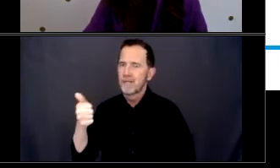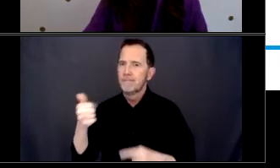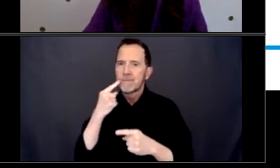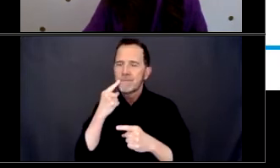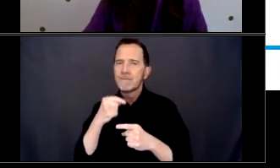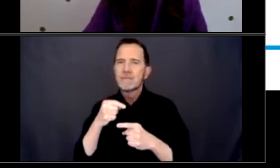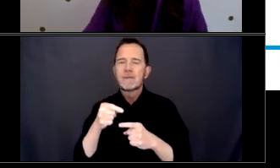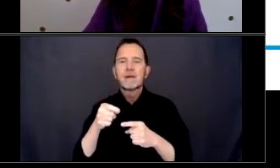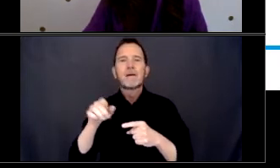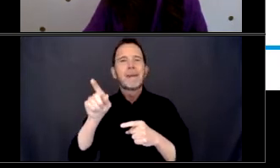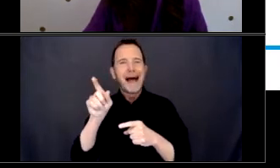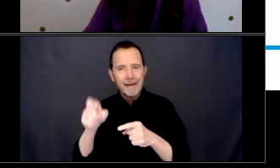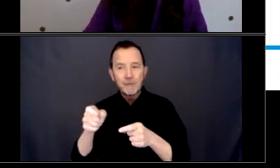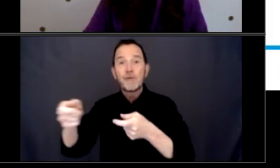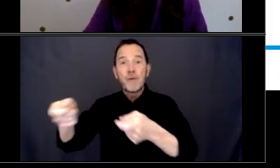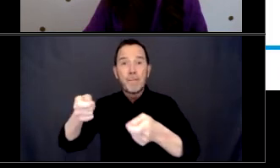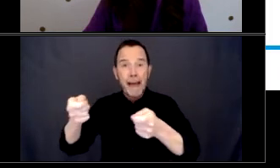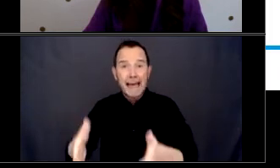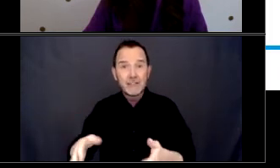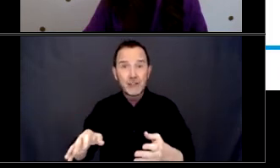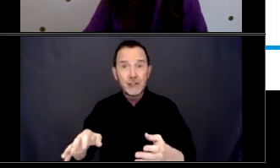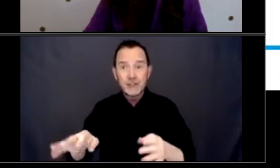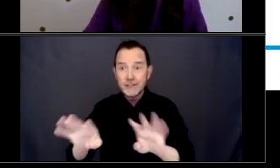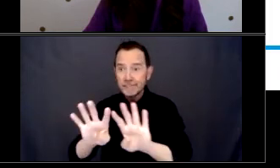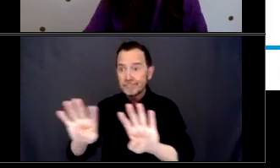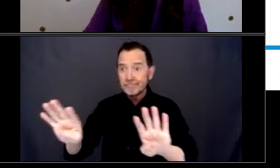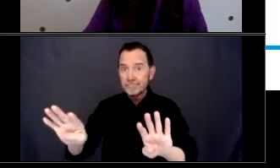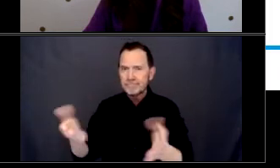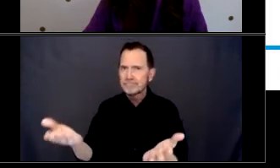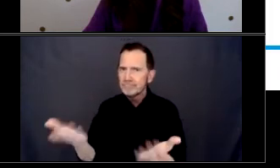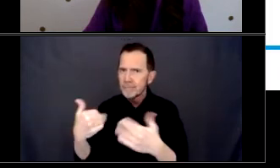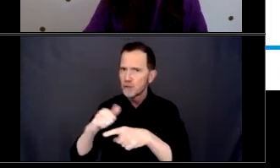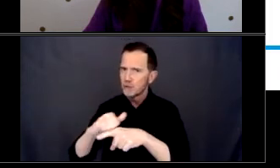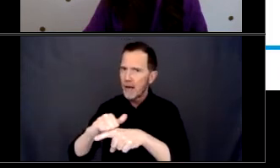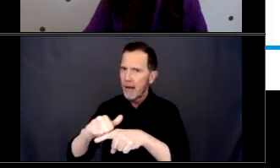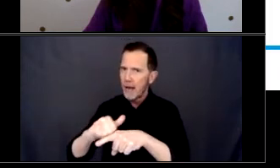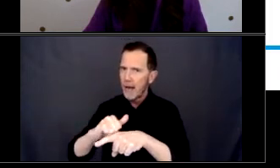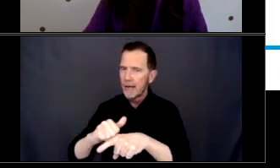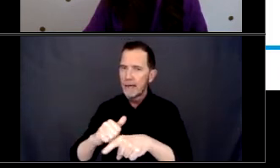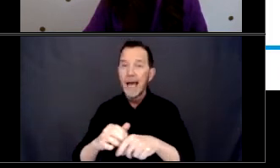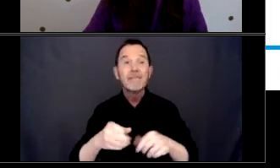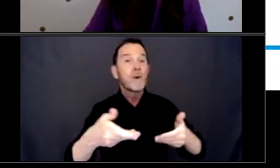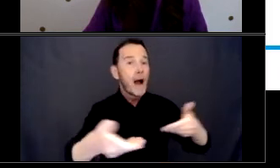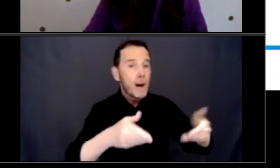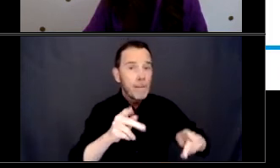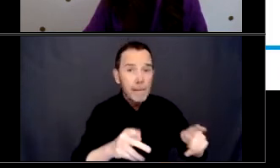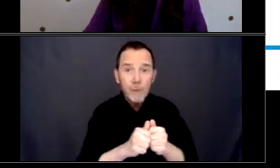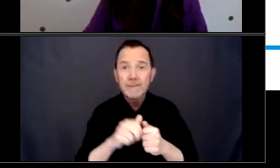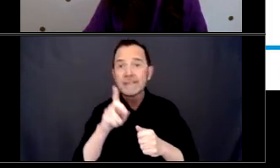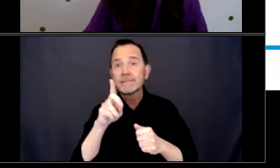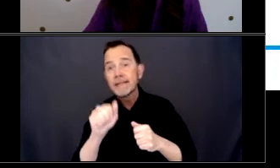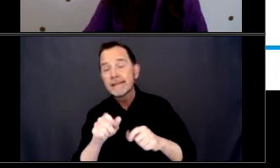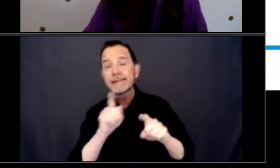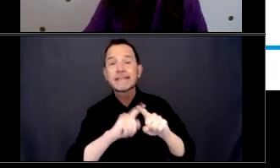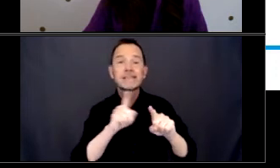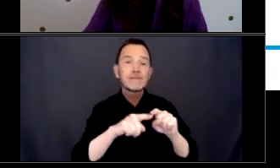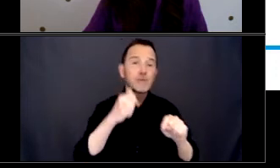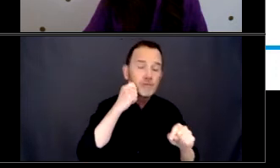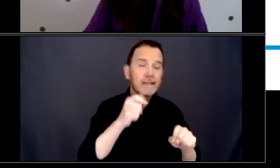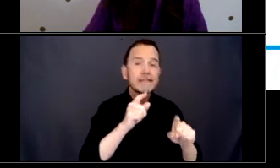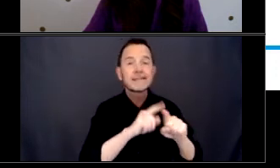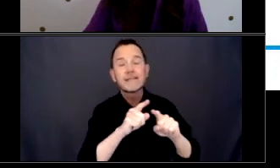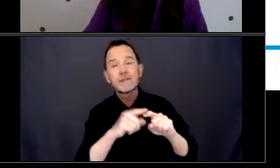people in that are of different backgrounds and disabilities and different races, but if your managers don't